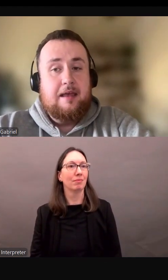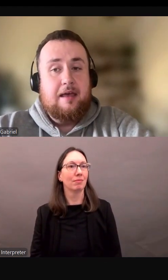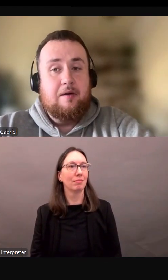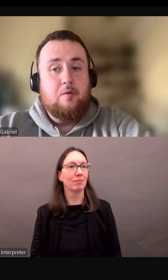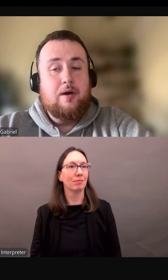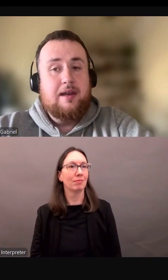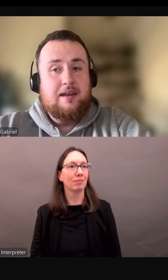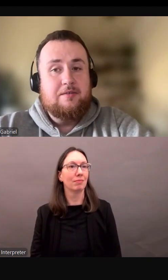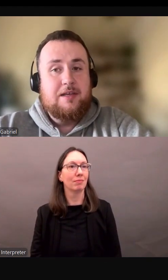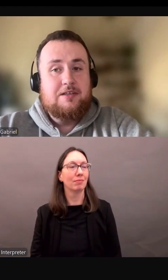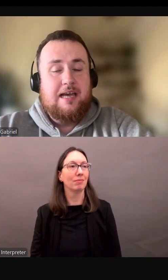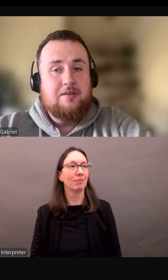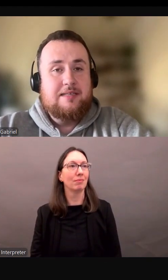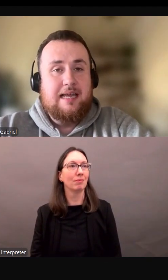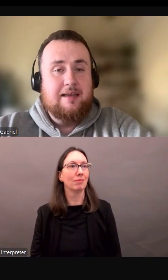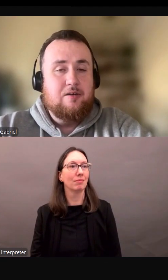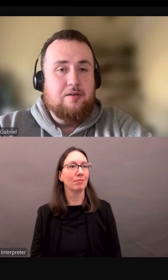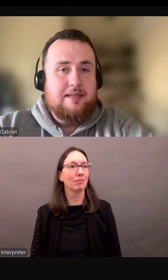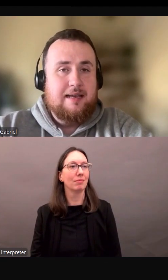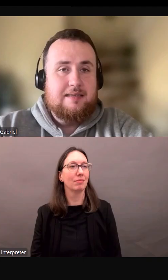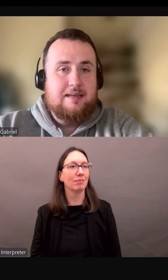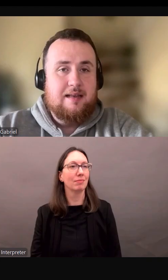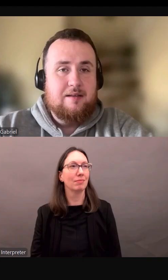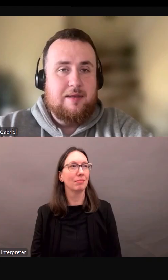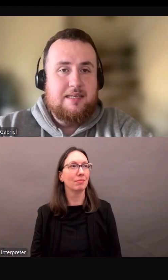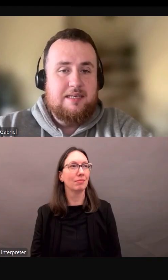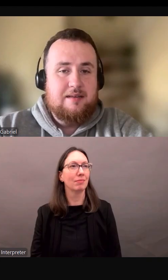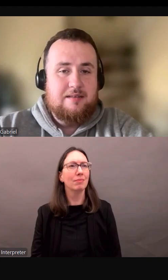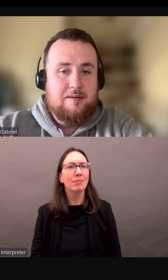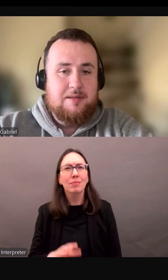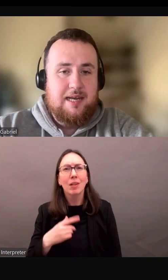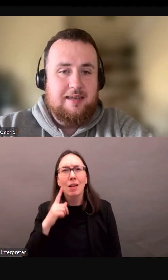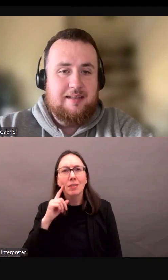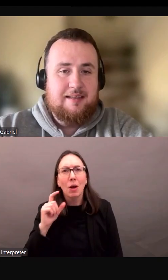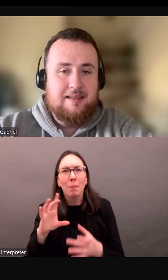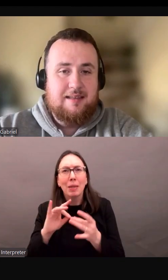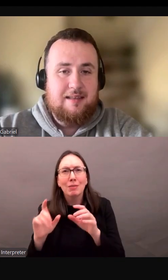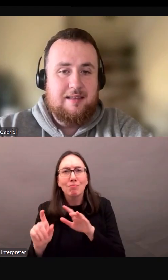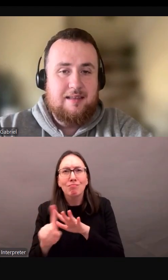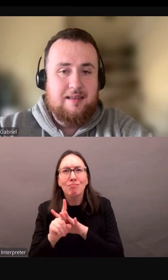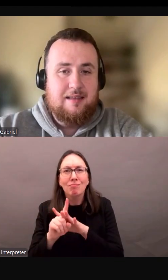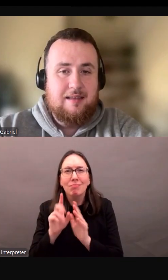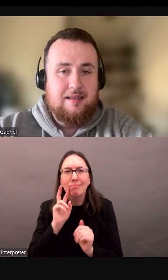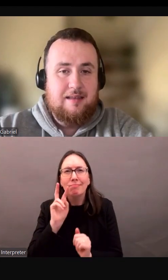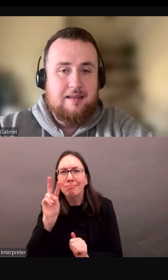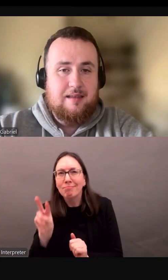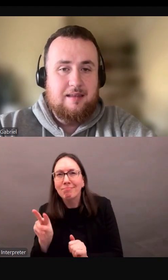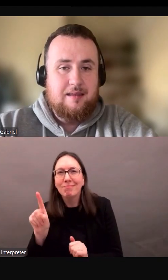Then, one of the features I always like, oh, I think I saw a little message. I'll just double check.